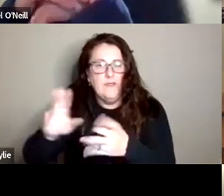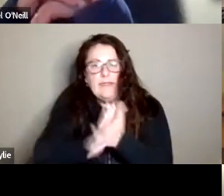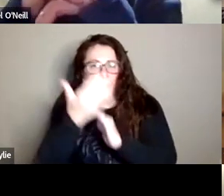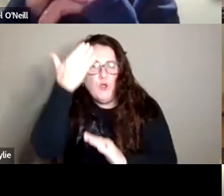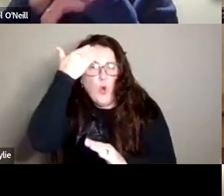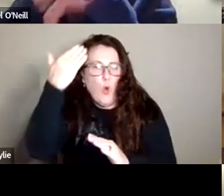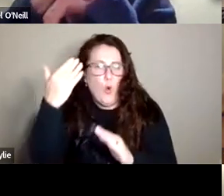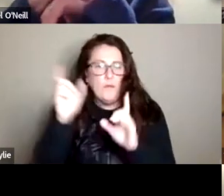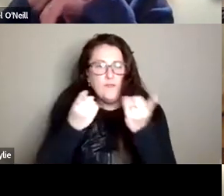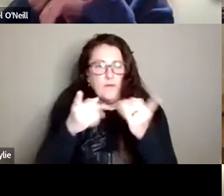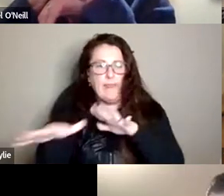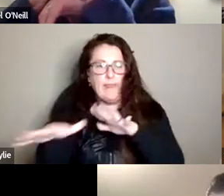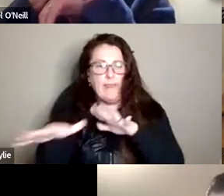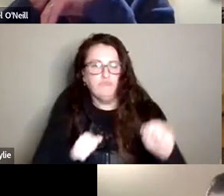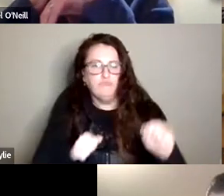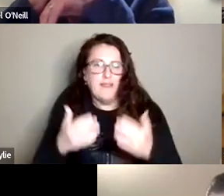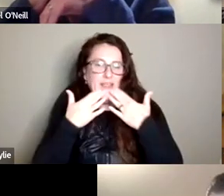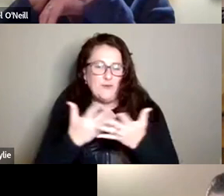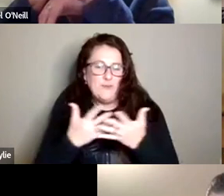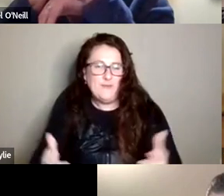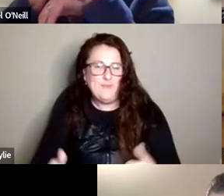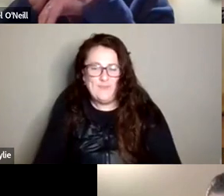then they are gone. Thank you so much.